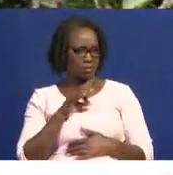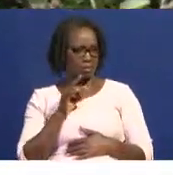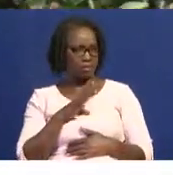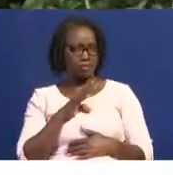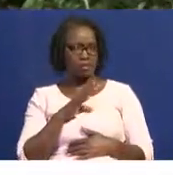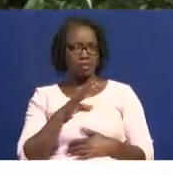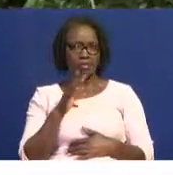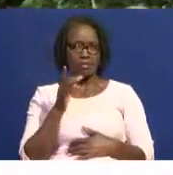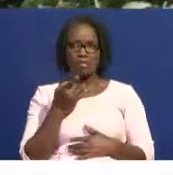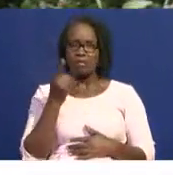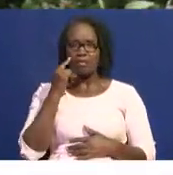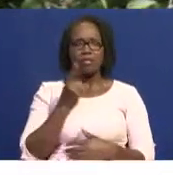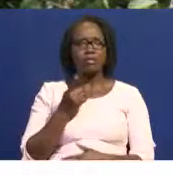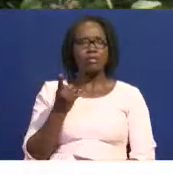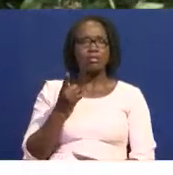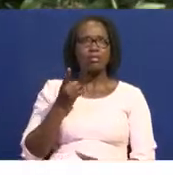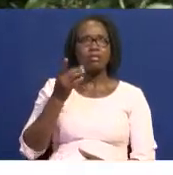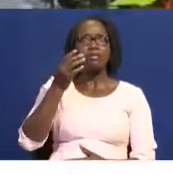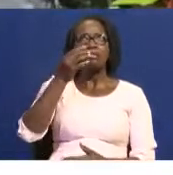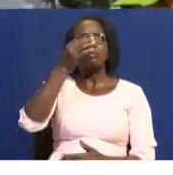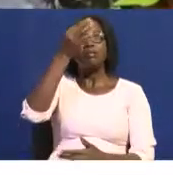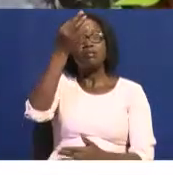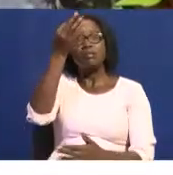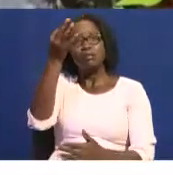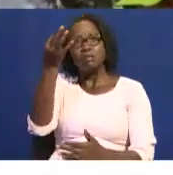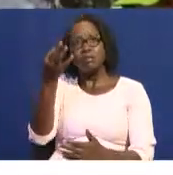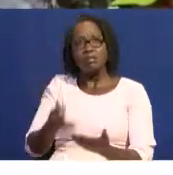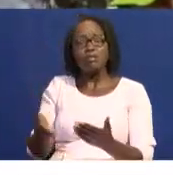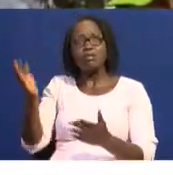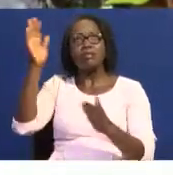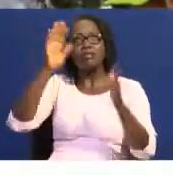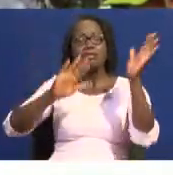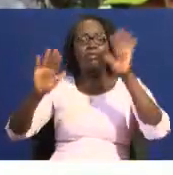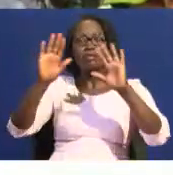a space object fell from the skies.